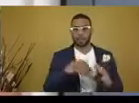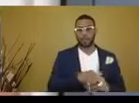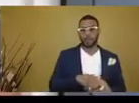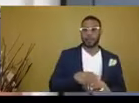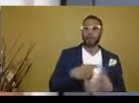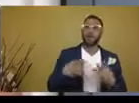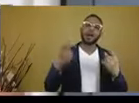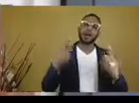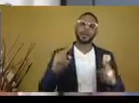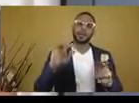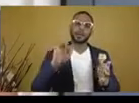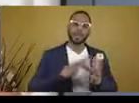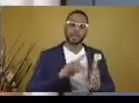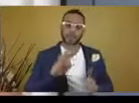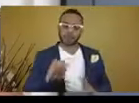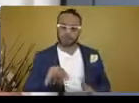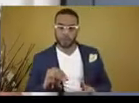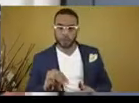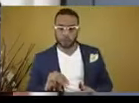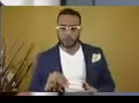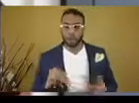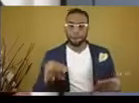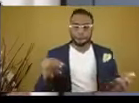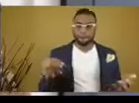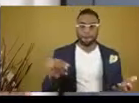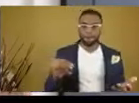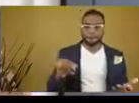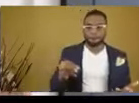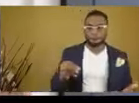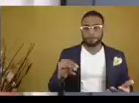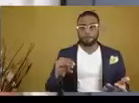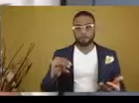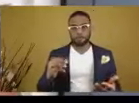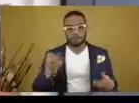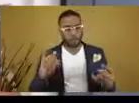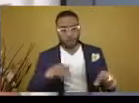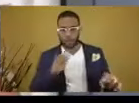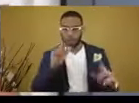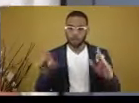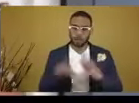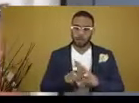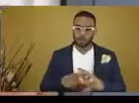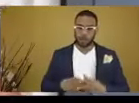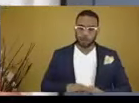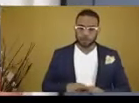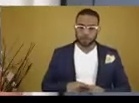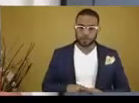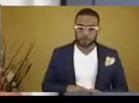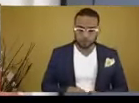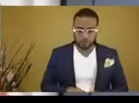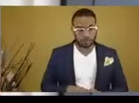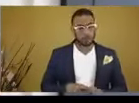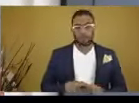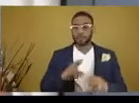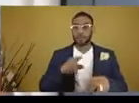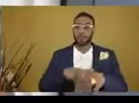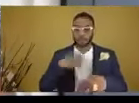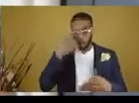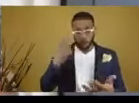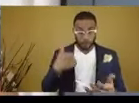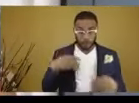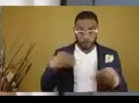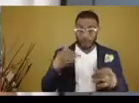happened at the midterms when, frankly, a lot of us did not show up to vote. Now, of course, because we have spent the